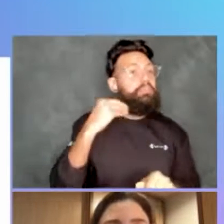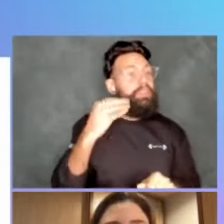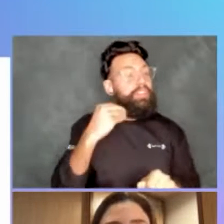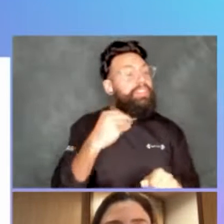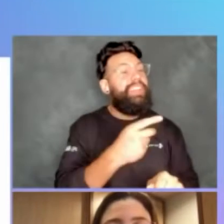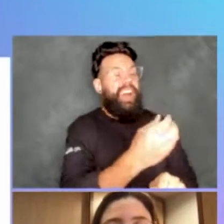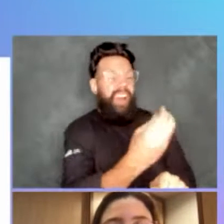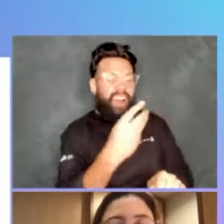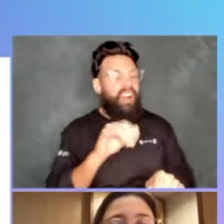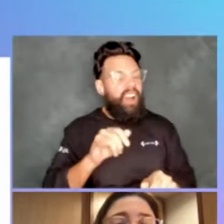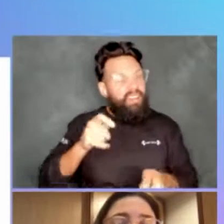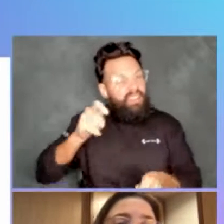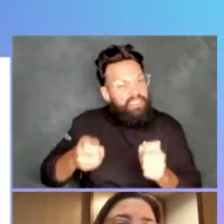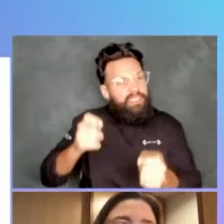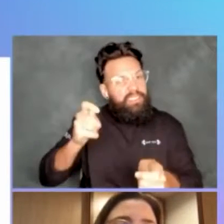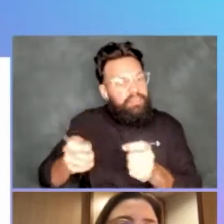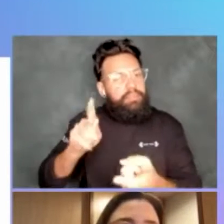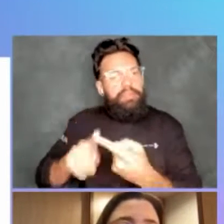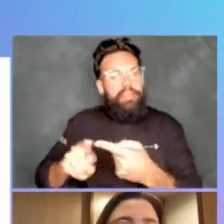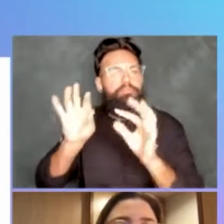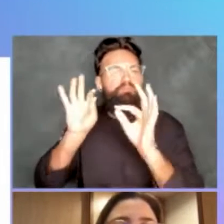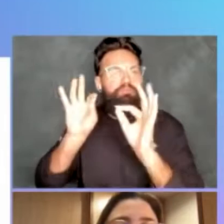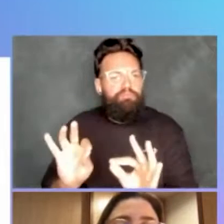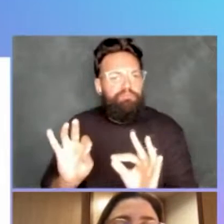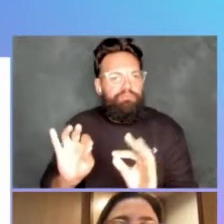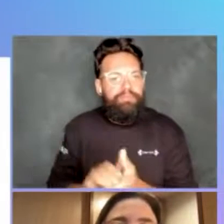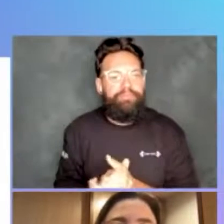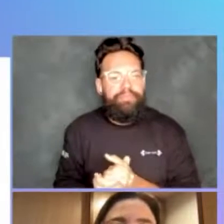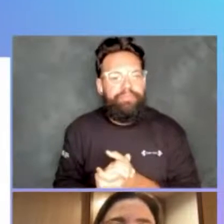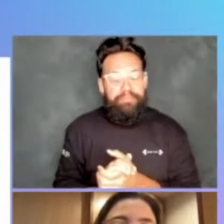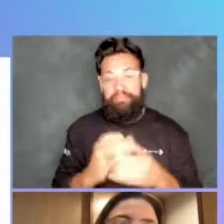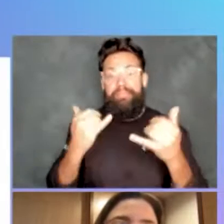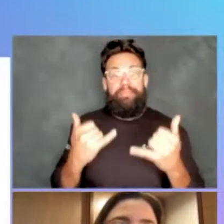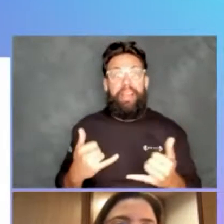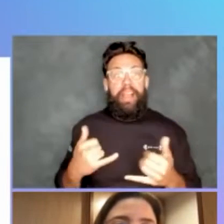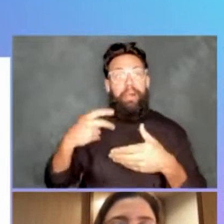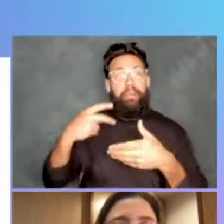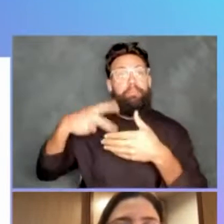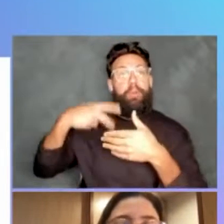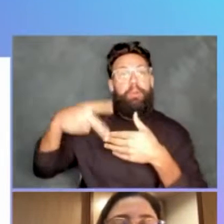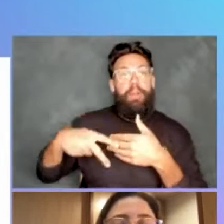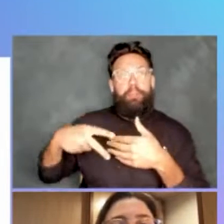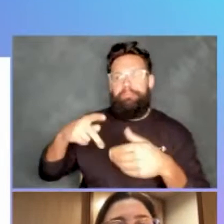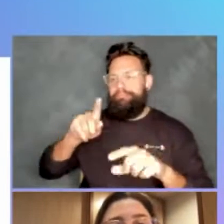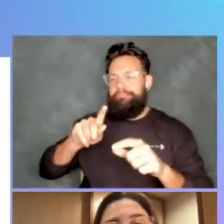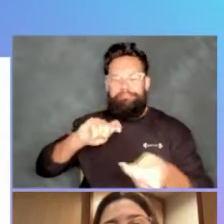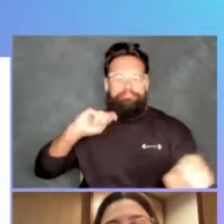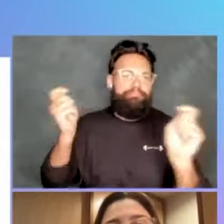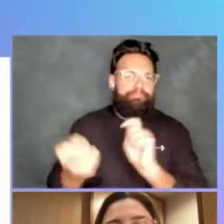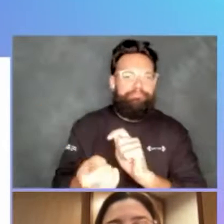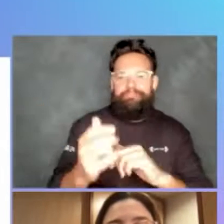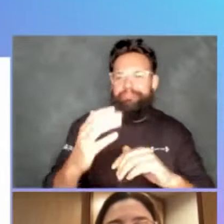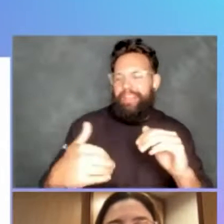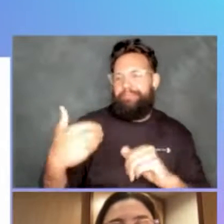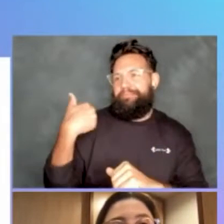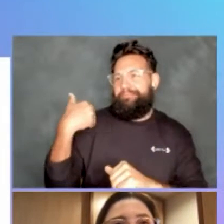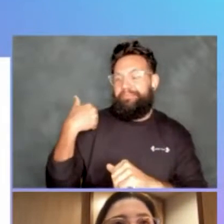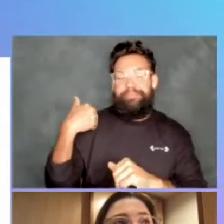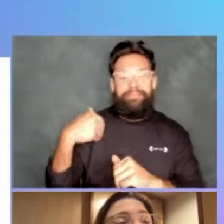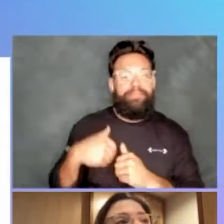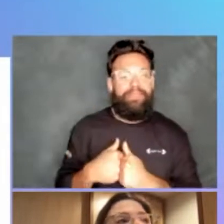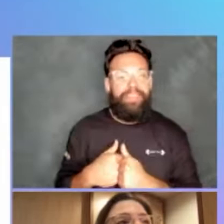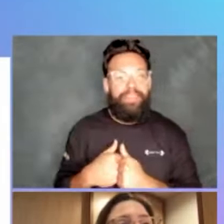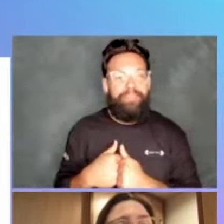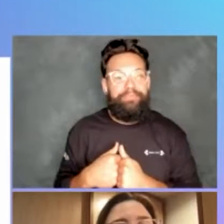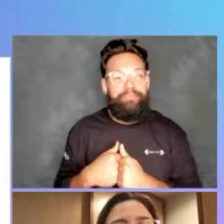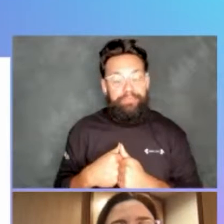right. Our program today is dramatically different to what it was when we started. And if you'd asked me at the beginning what I